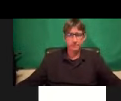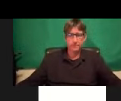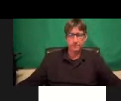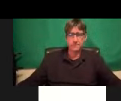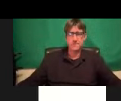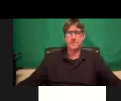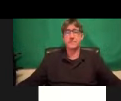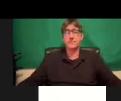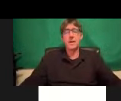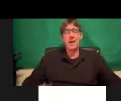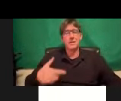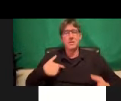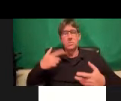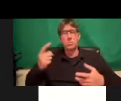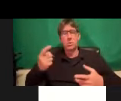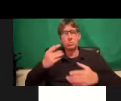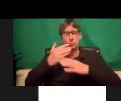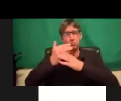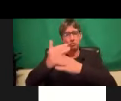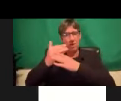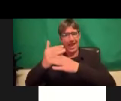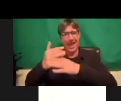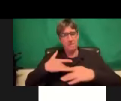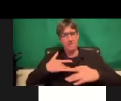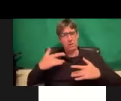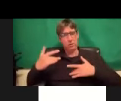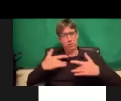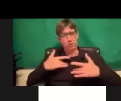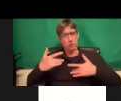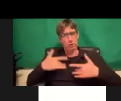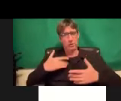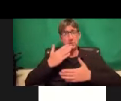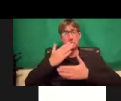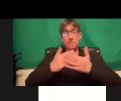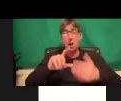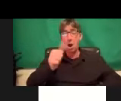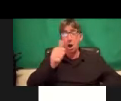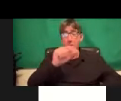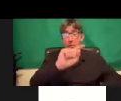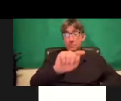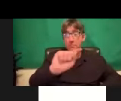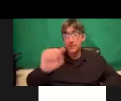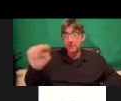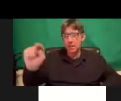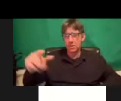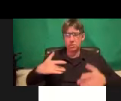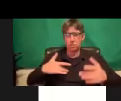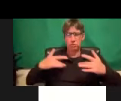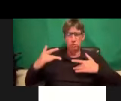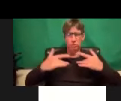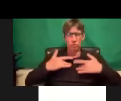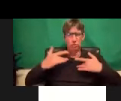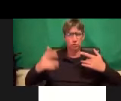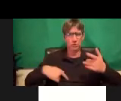my concerns that other people have voiced about this change.